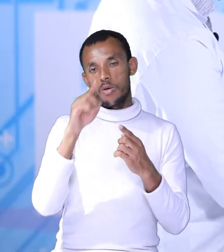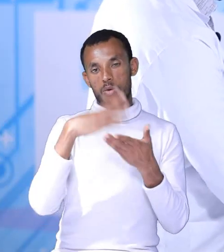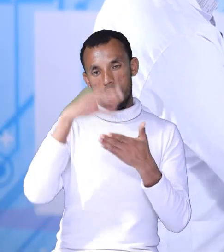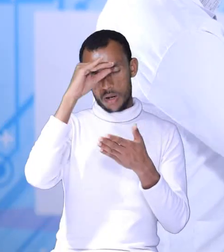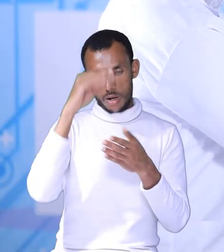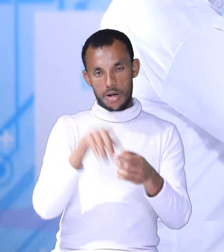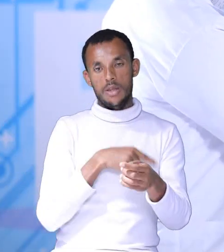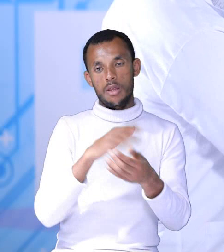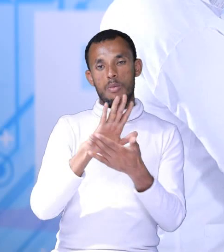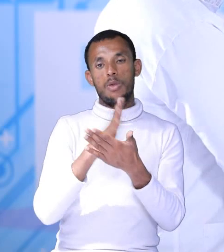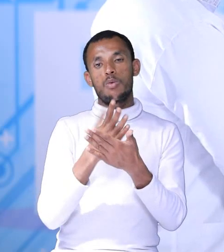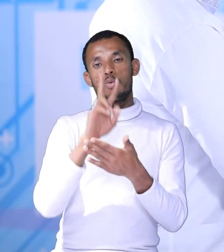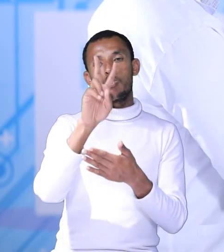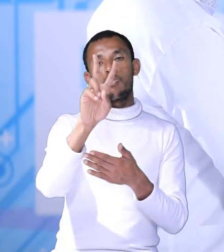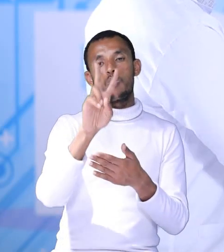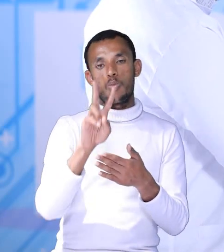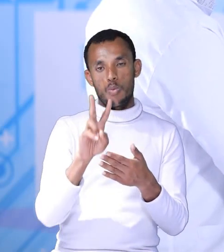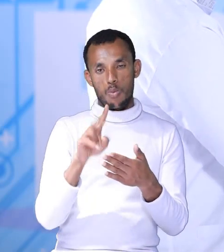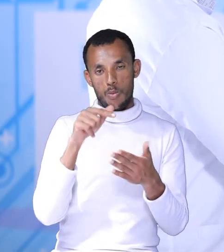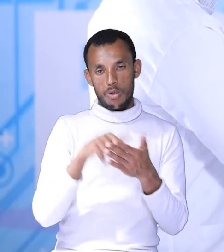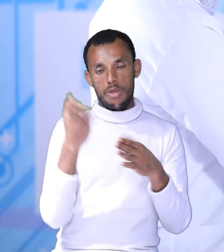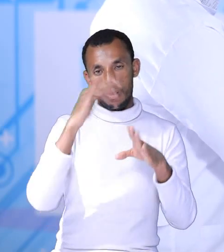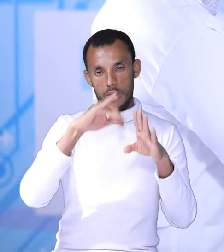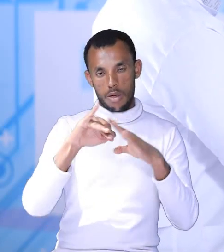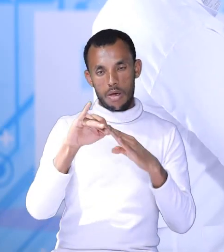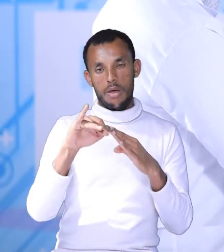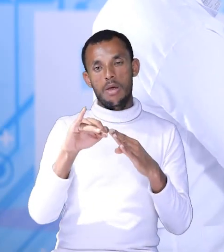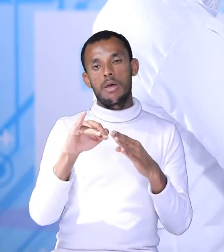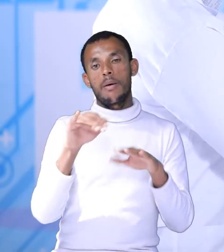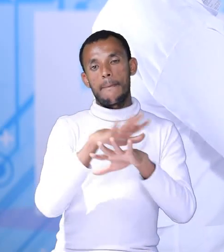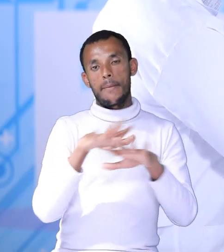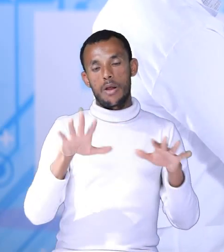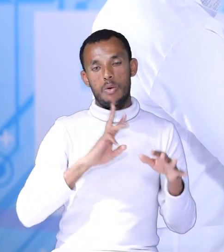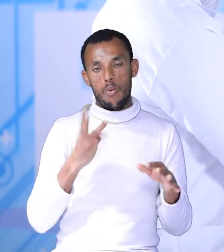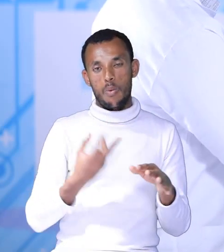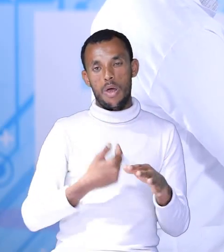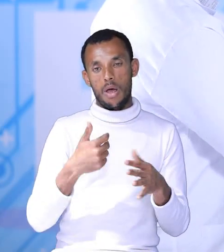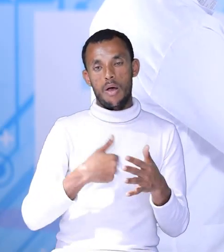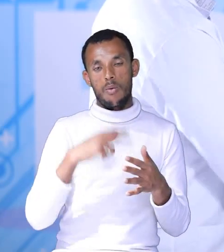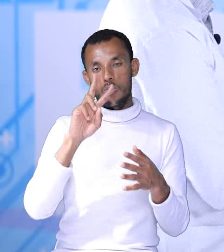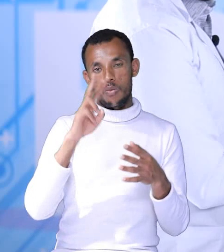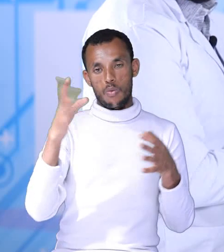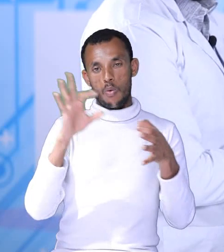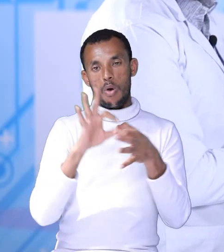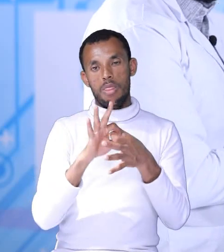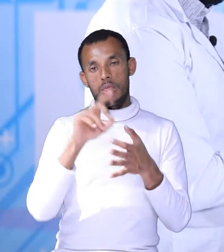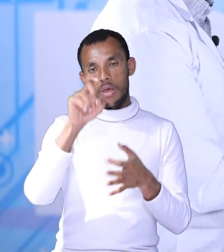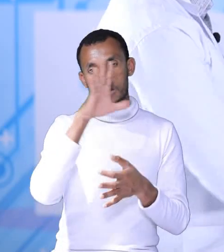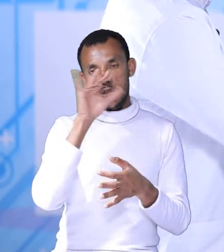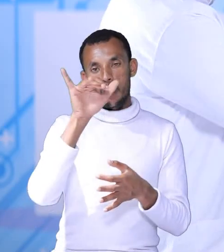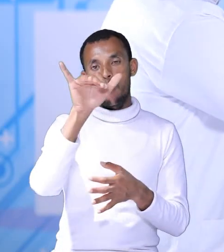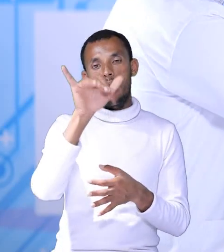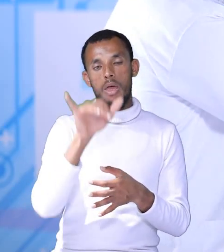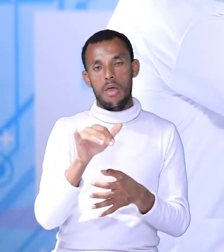between 2 points in a plane. So in a plane, we have 2 coordinates only, x and y,